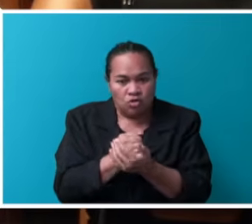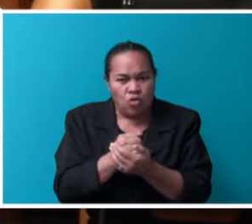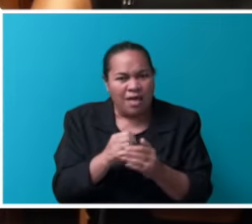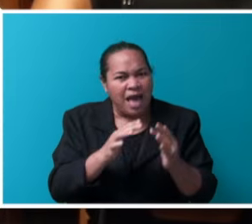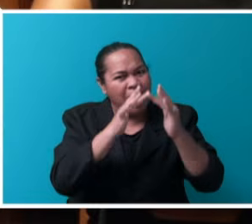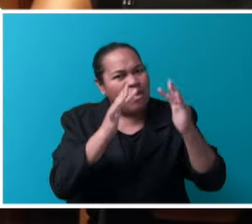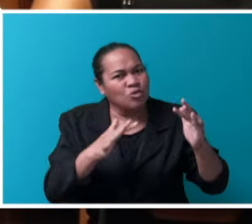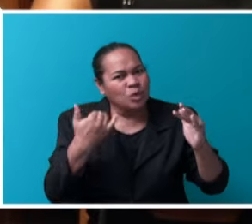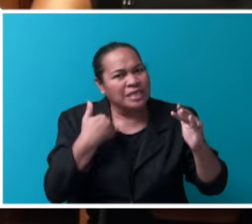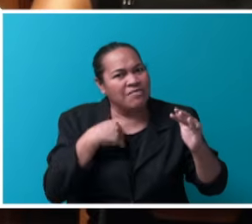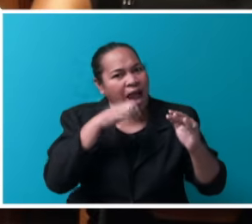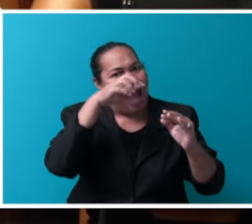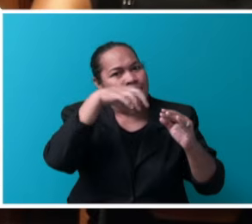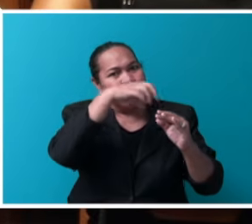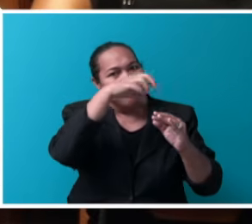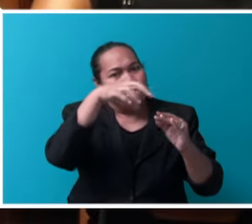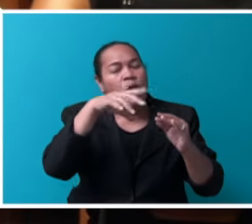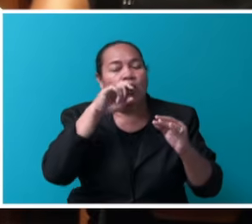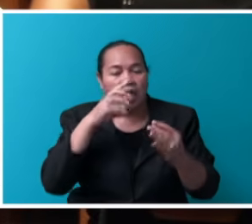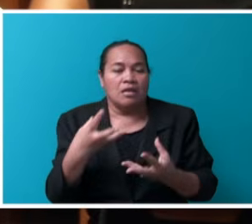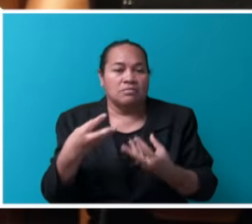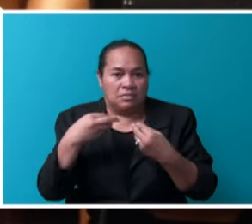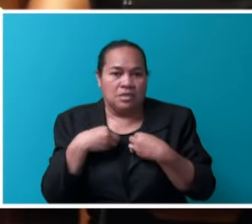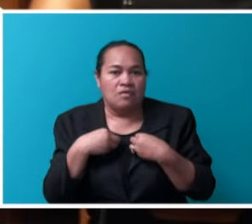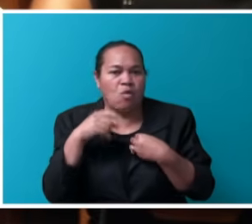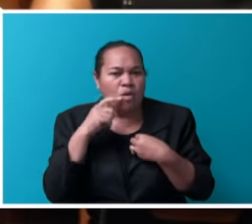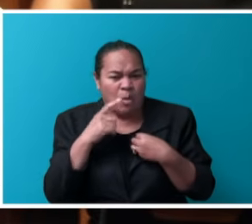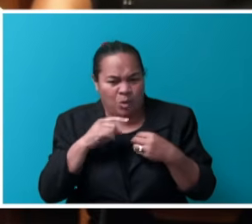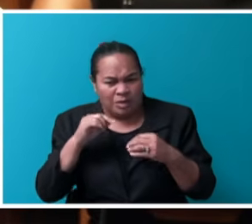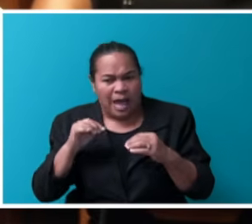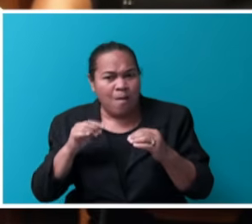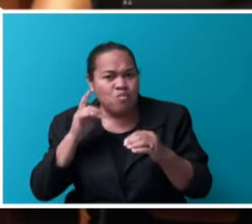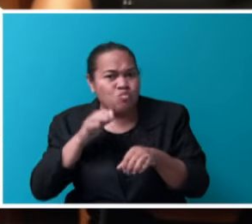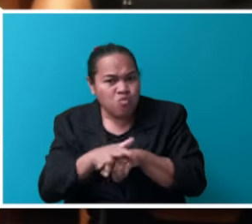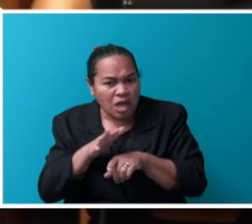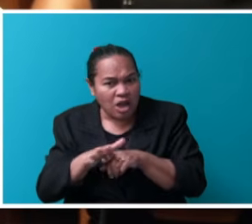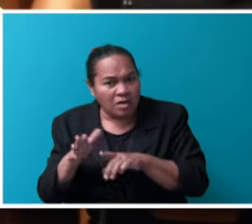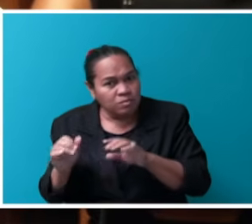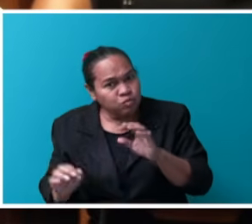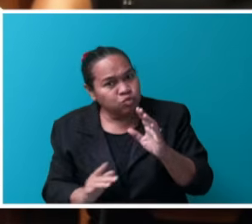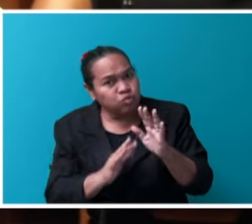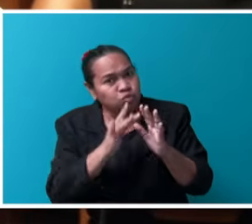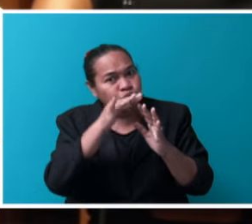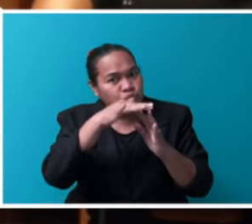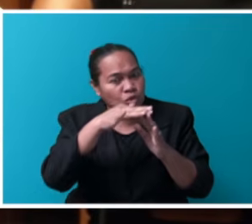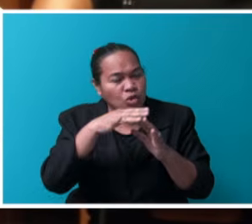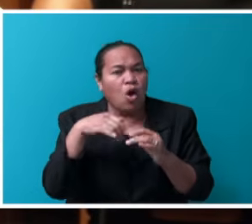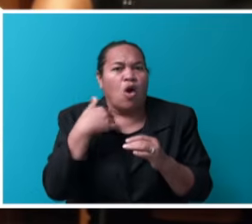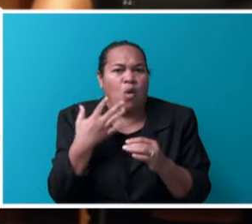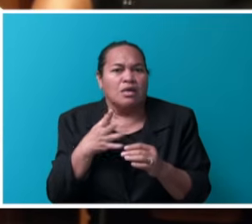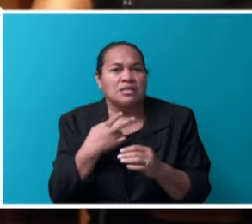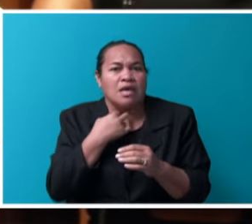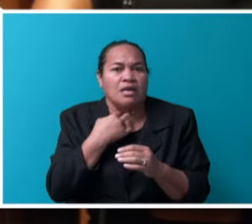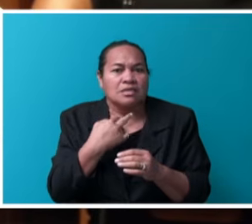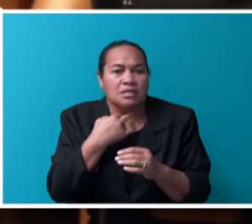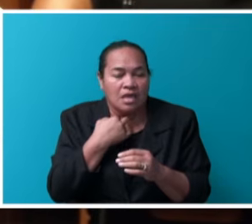Sagoda, Nangatugatu, Tandirua, Dokanai Suba, and Doloi Suba that faces continuous intermittent water supply will be able